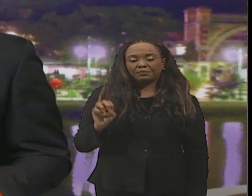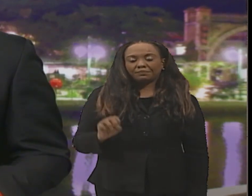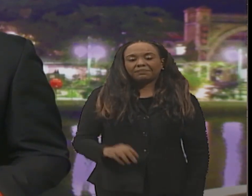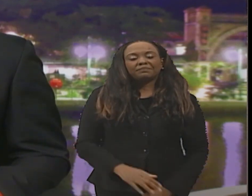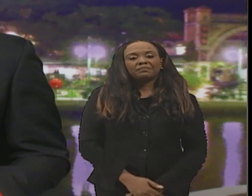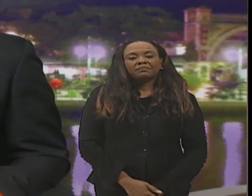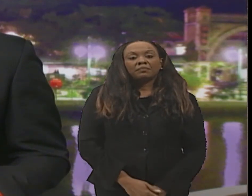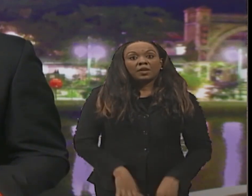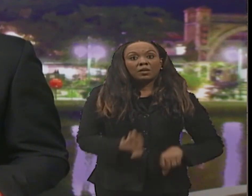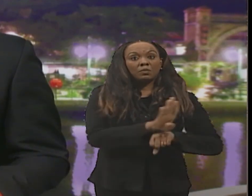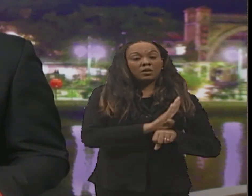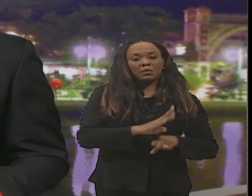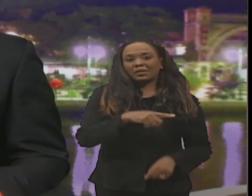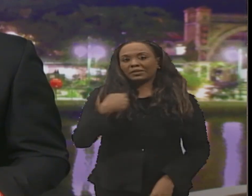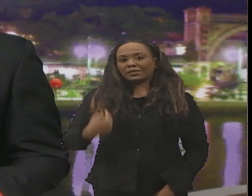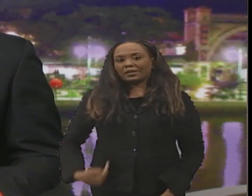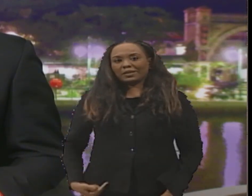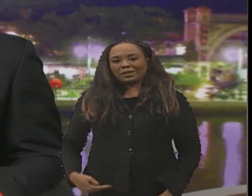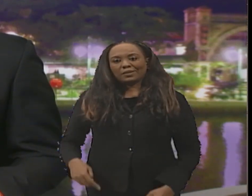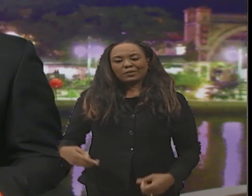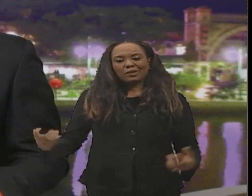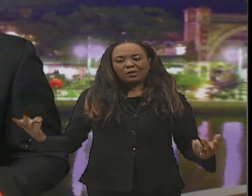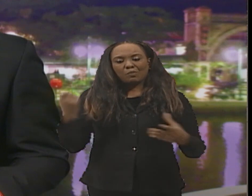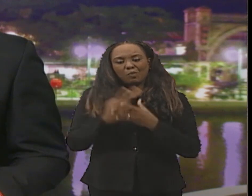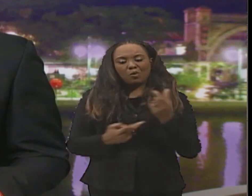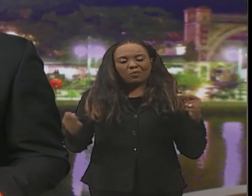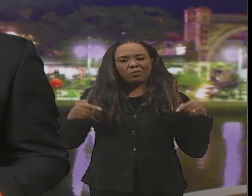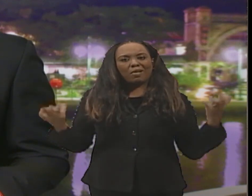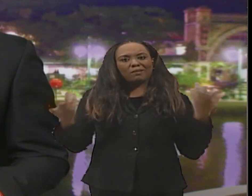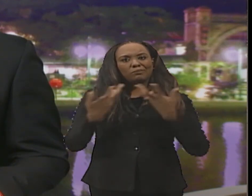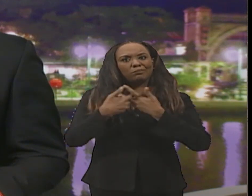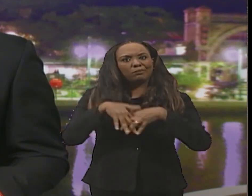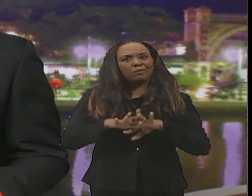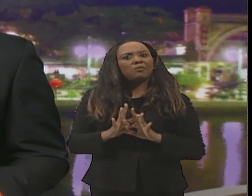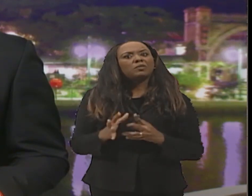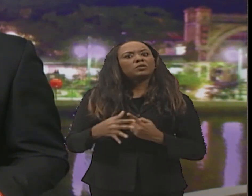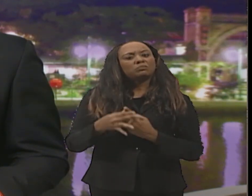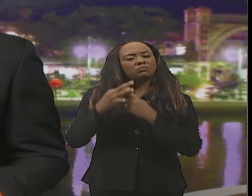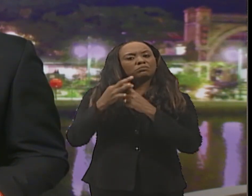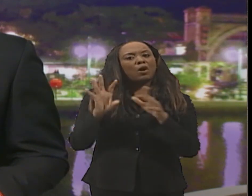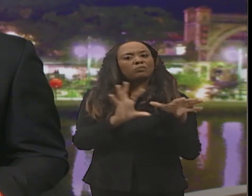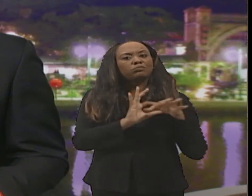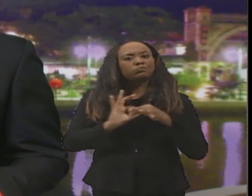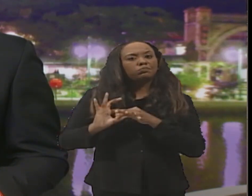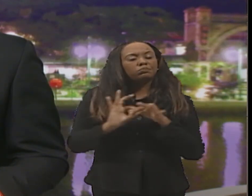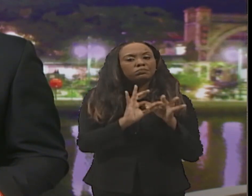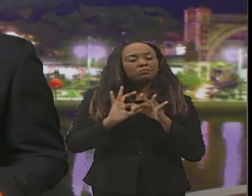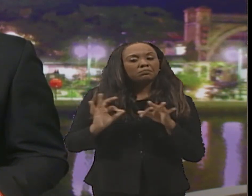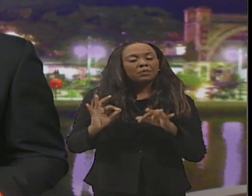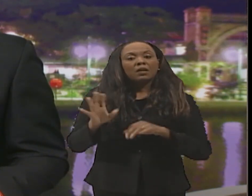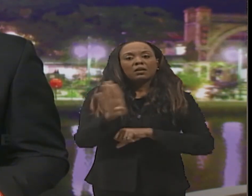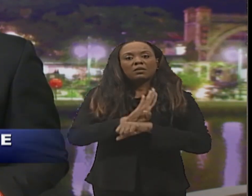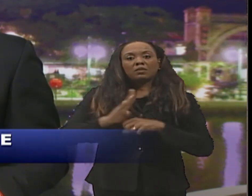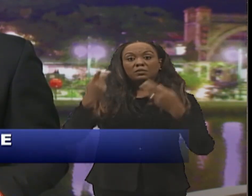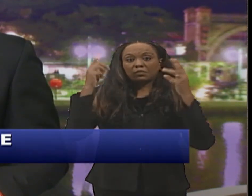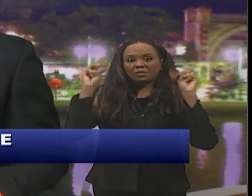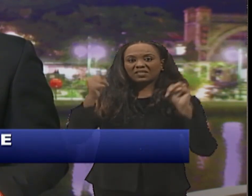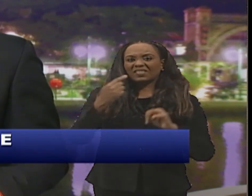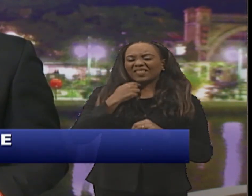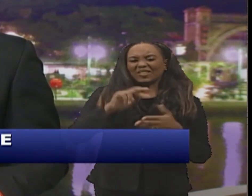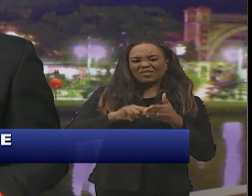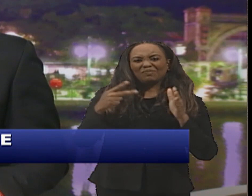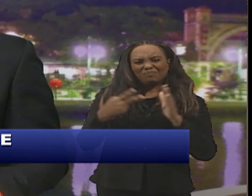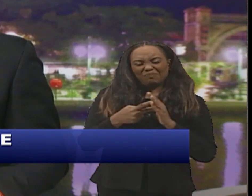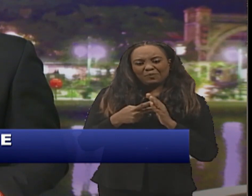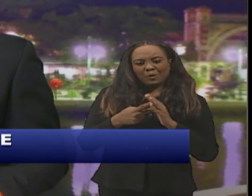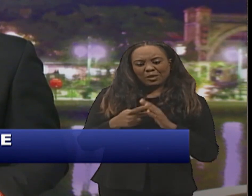Barbados and China share a very special relationship, and Prime Minister Mia Amor-Motley says for her, it reflects what it